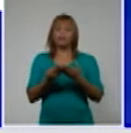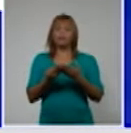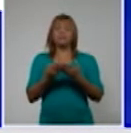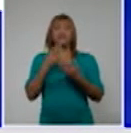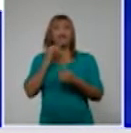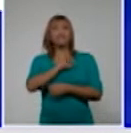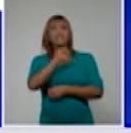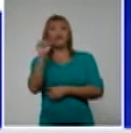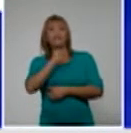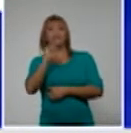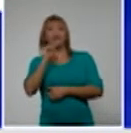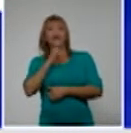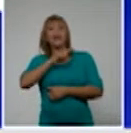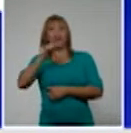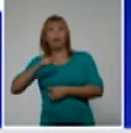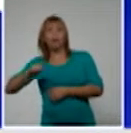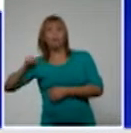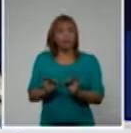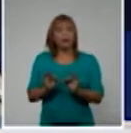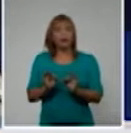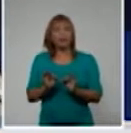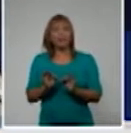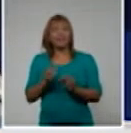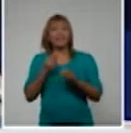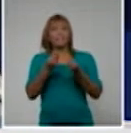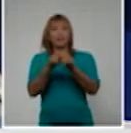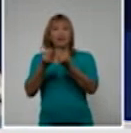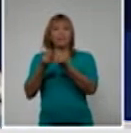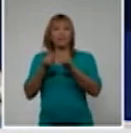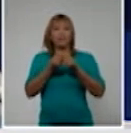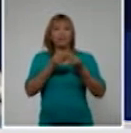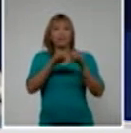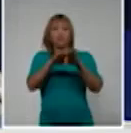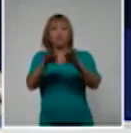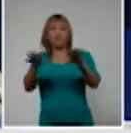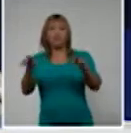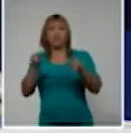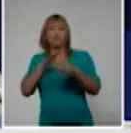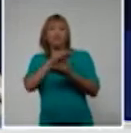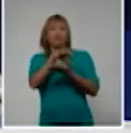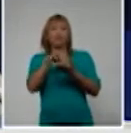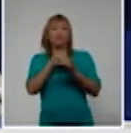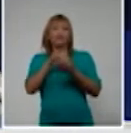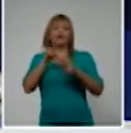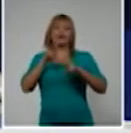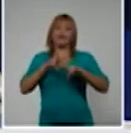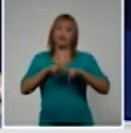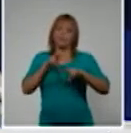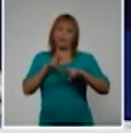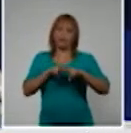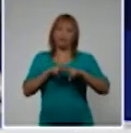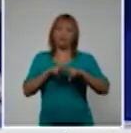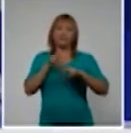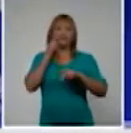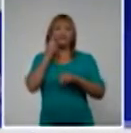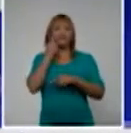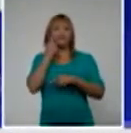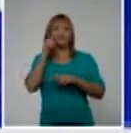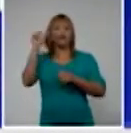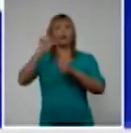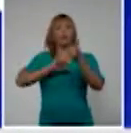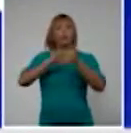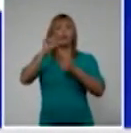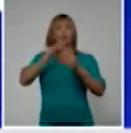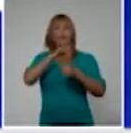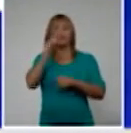not favor this downward curve. Following, we can also see in Havana province practically the same behavior as the